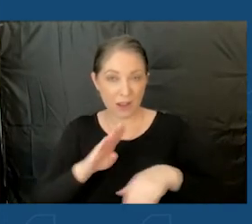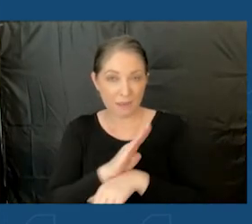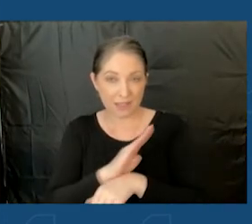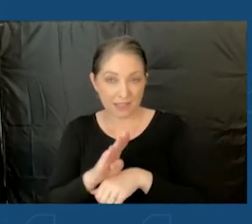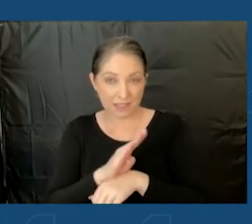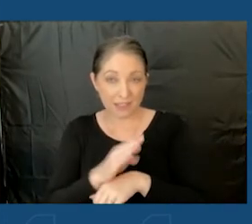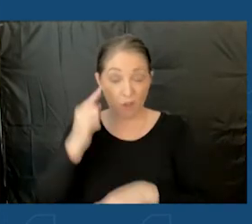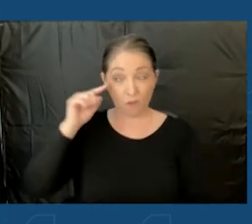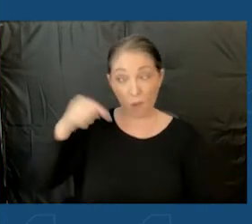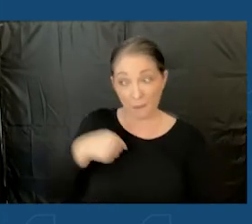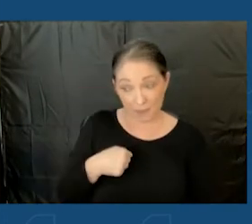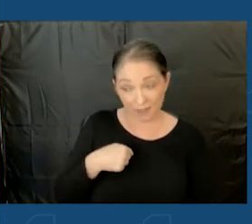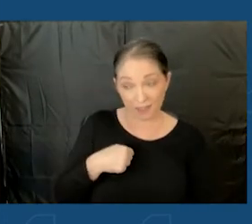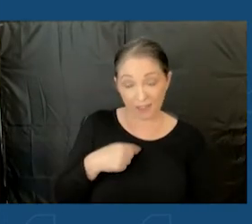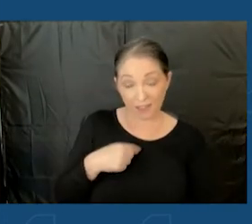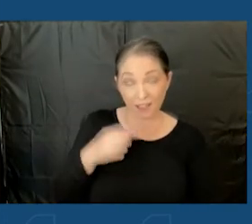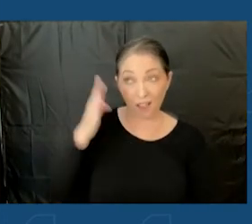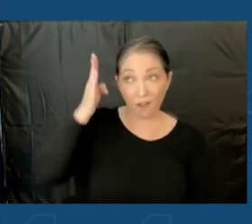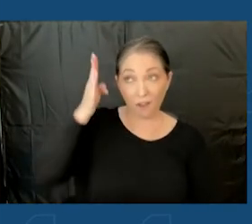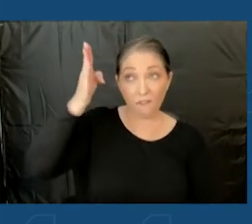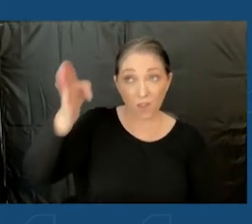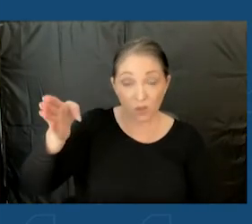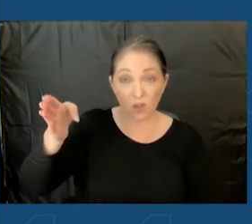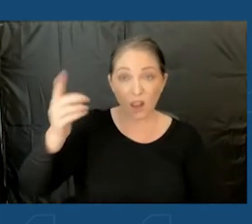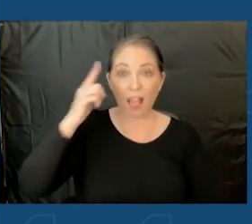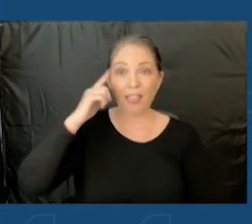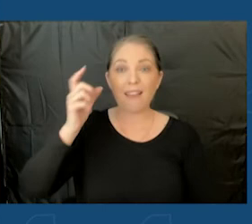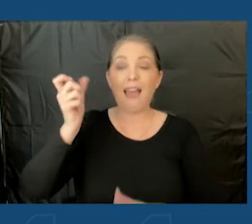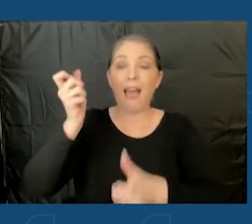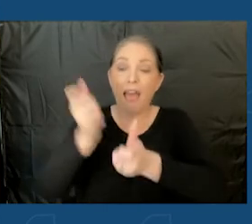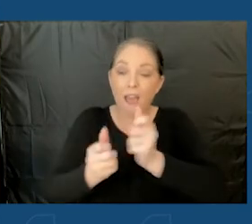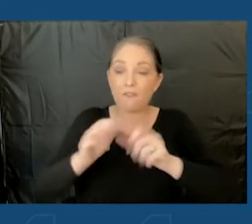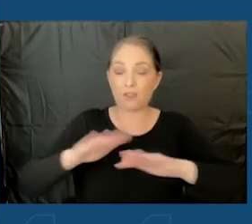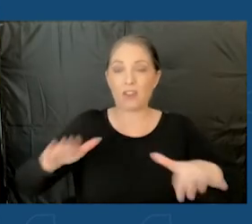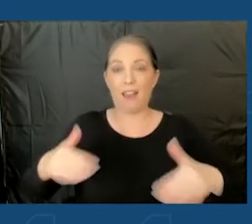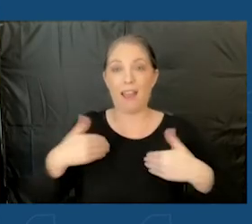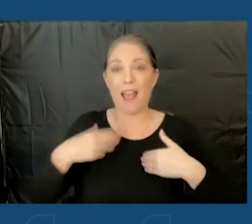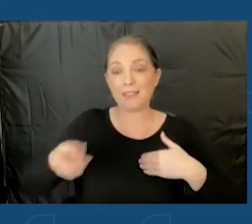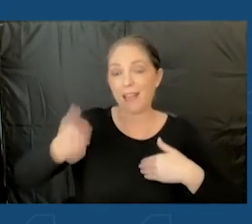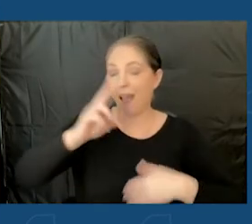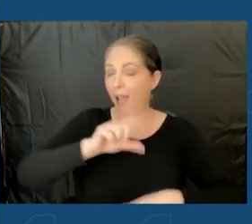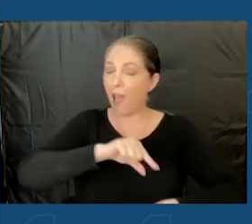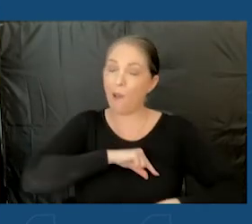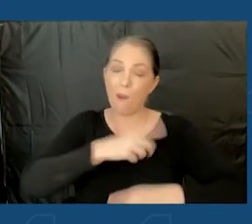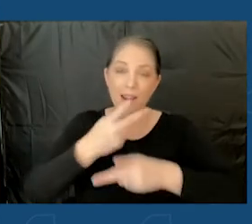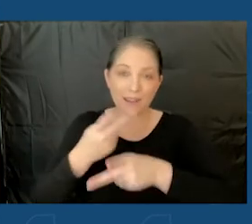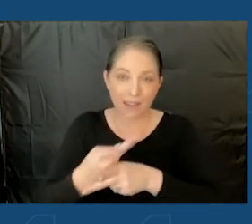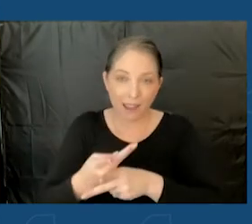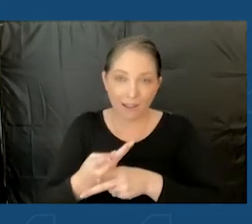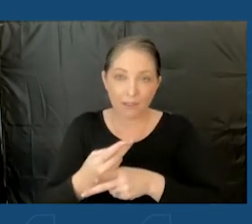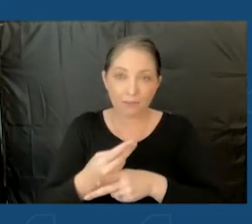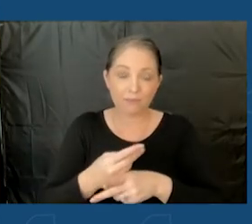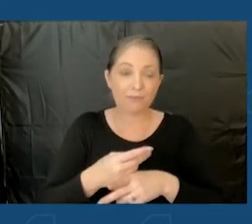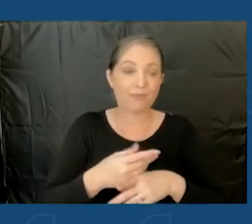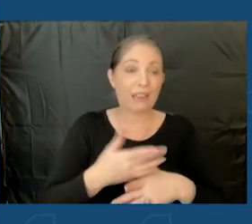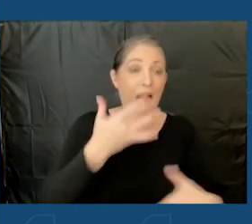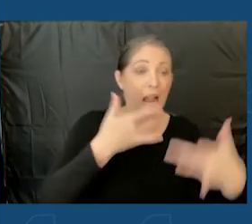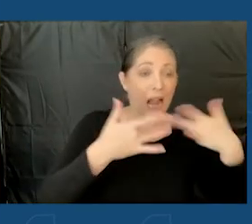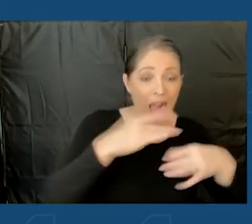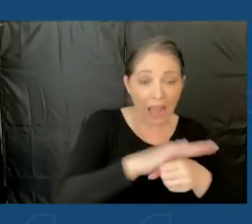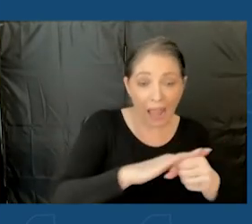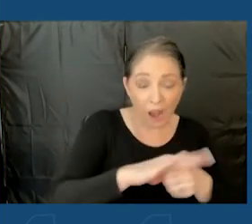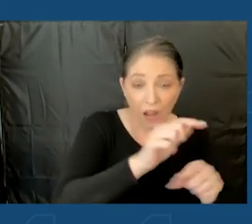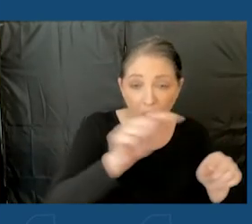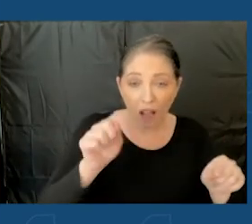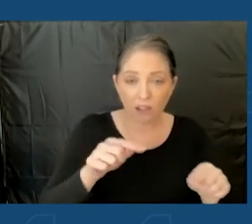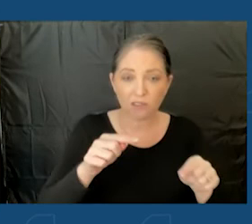future where every child has high-quality care, where we eliminate deserts, we have a well-compensated